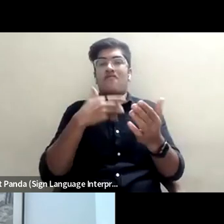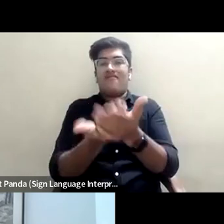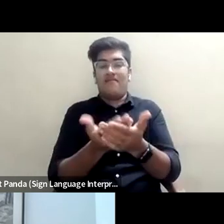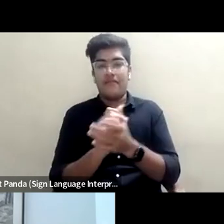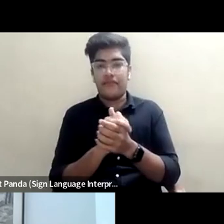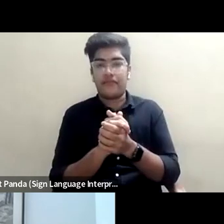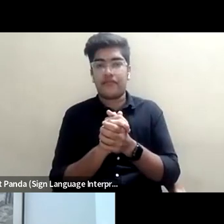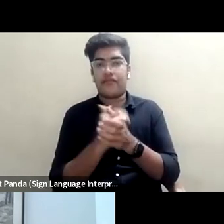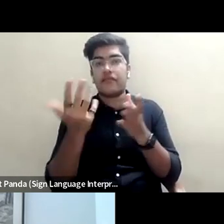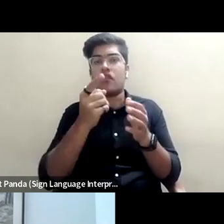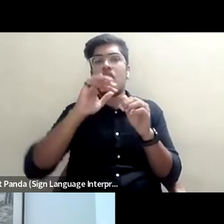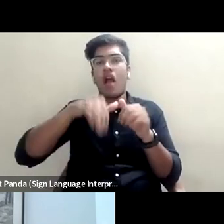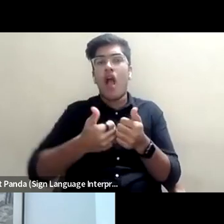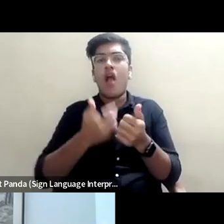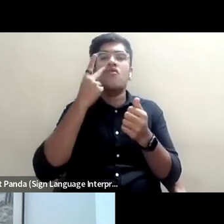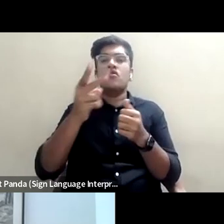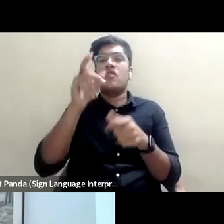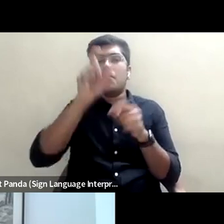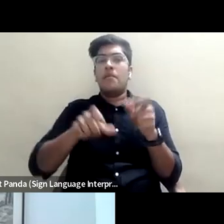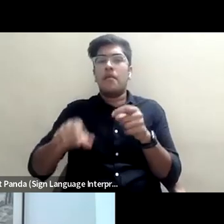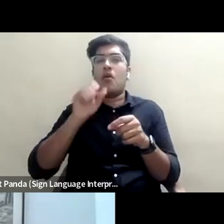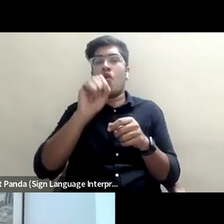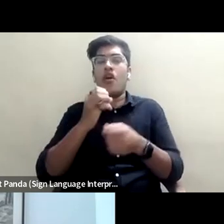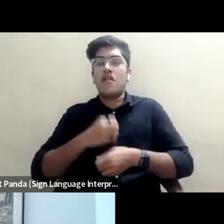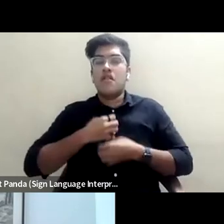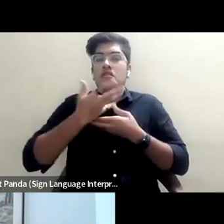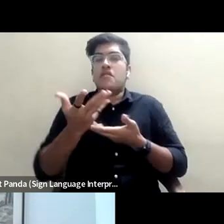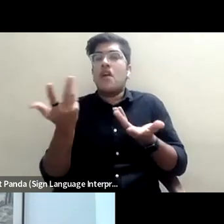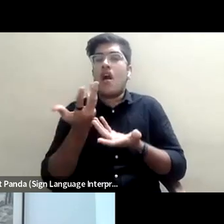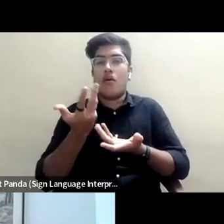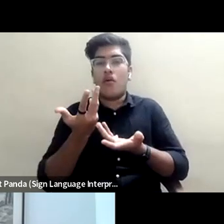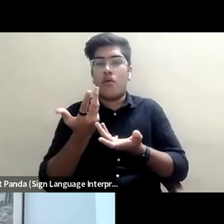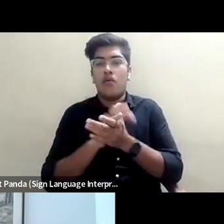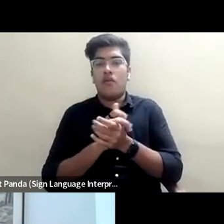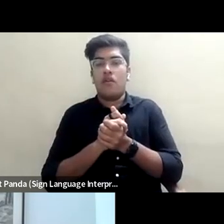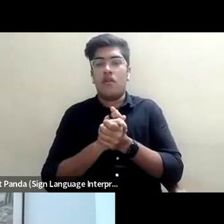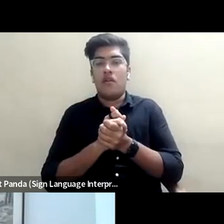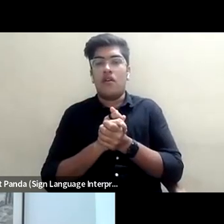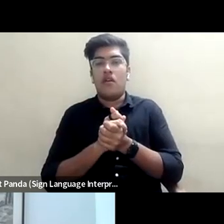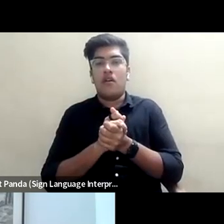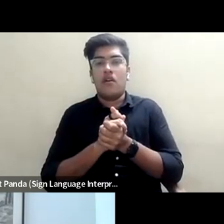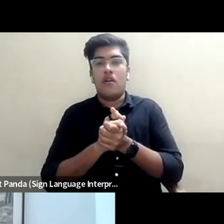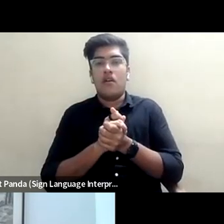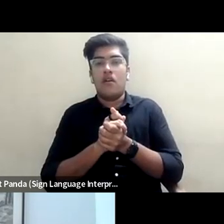people express the vocabulary of the Constitution and what is it meant to them?